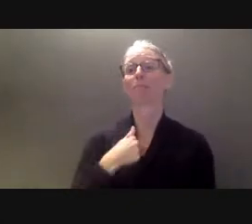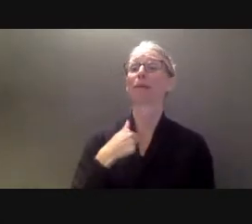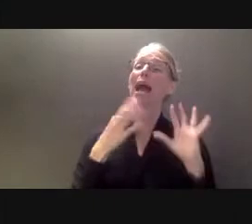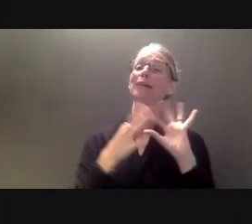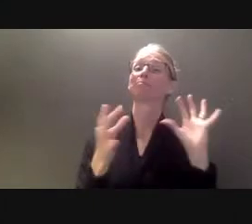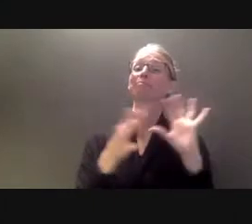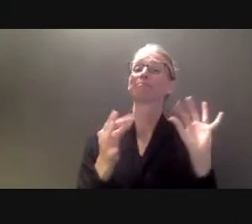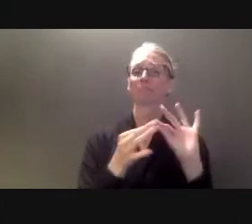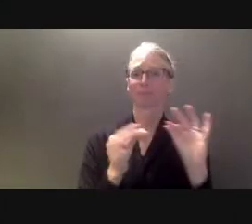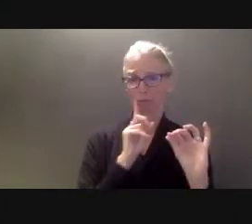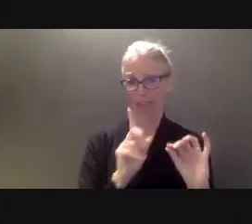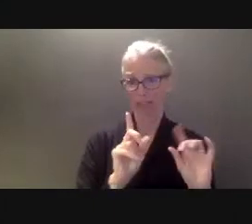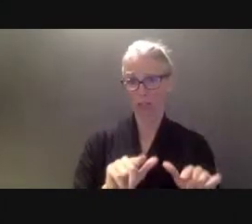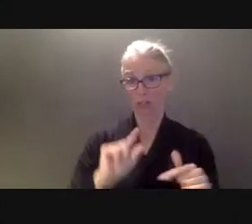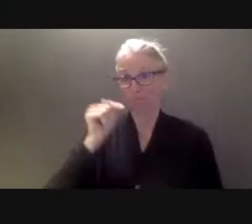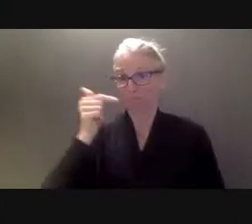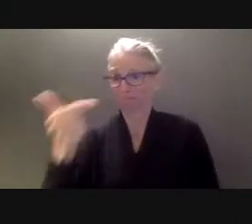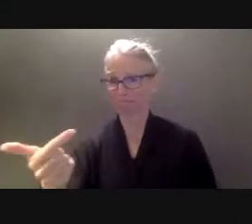Q&A here.